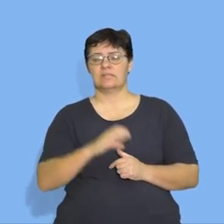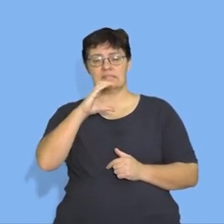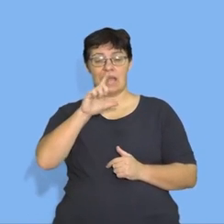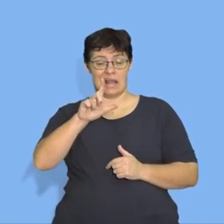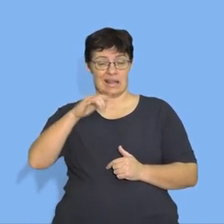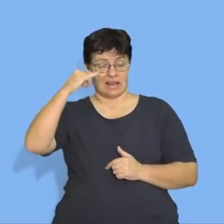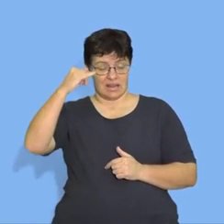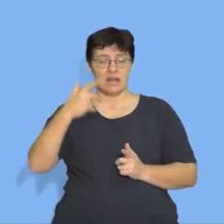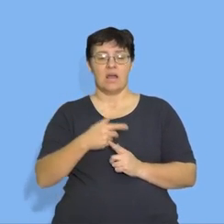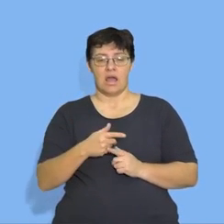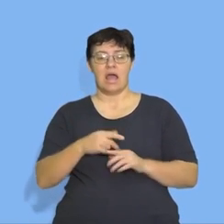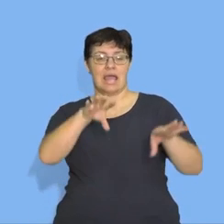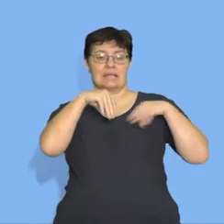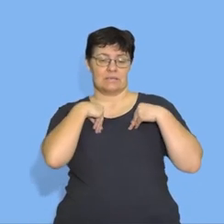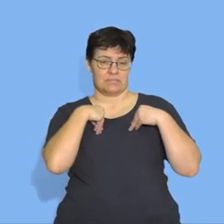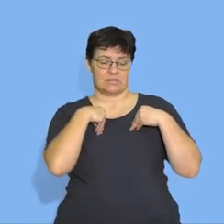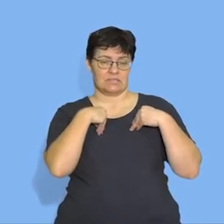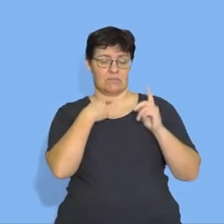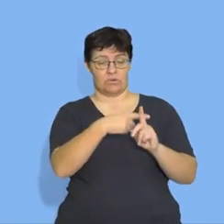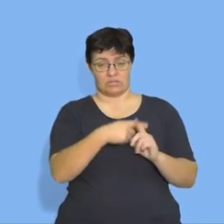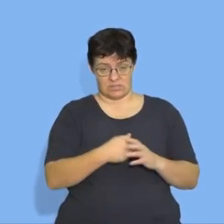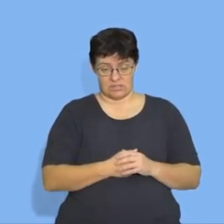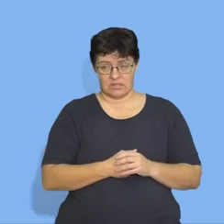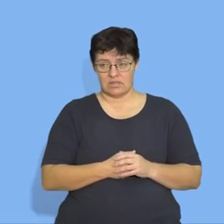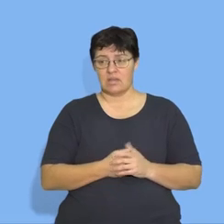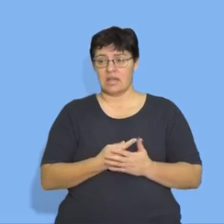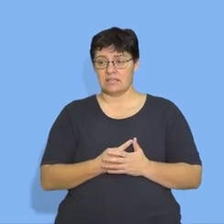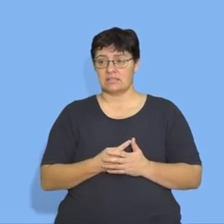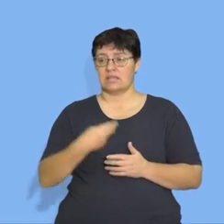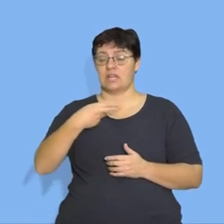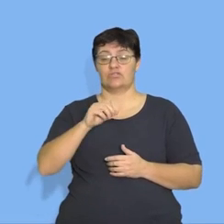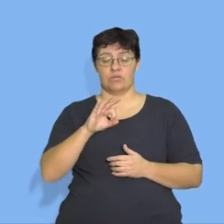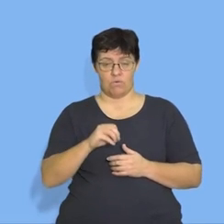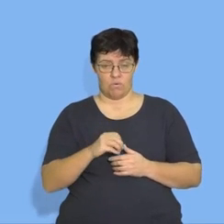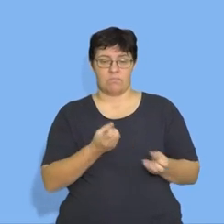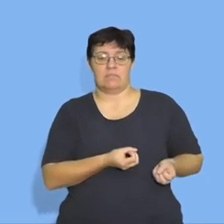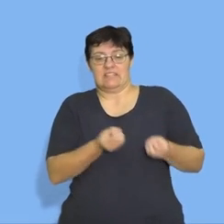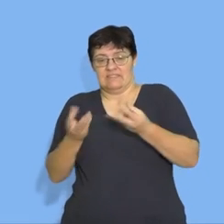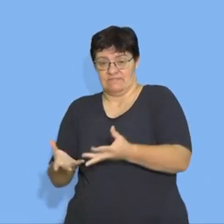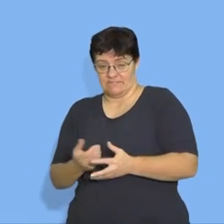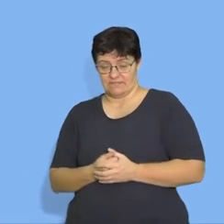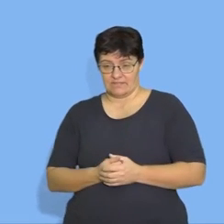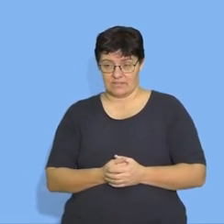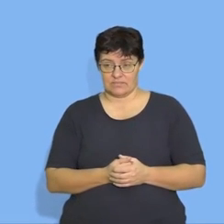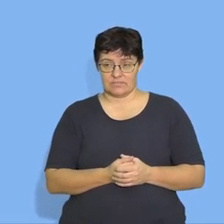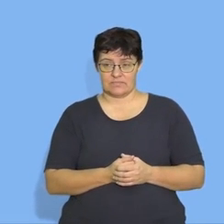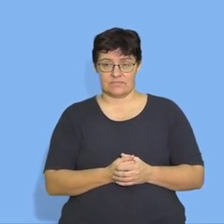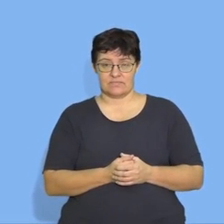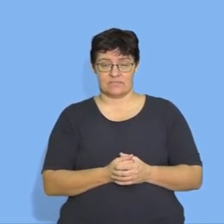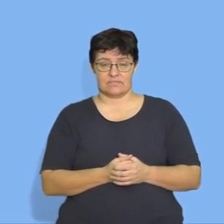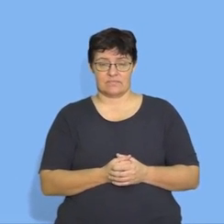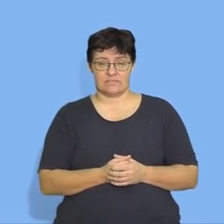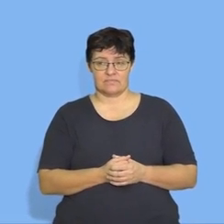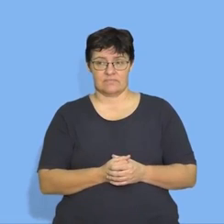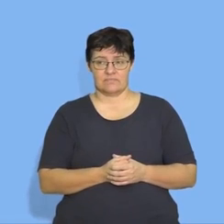a proton acceptor, while the hydronium ion is actually our proton donor, right? Okay, so in